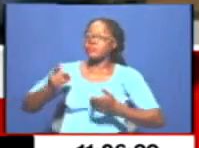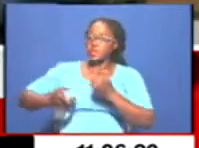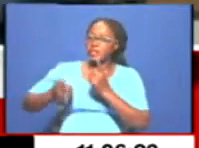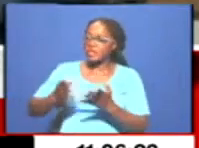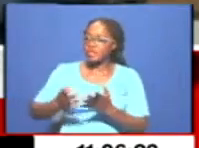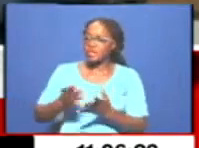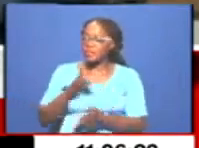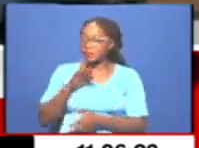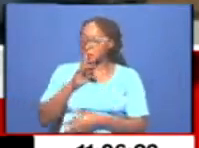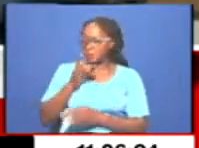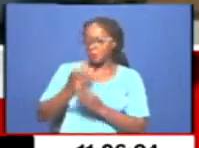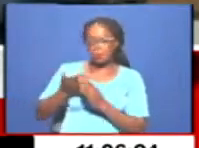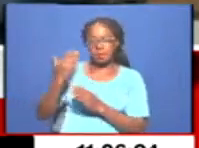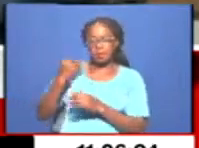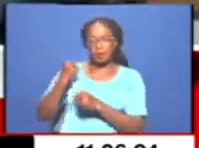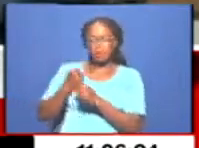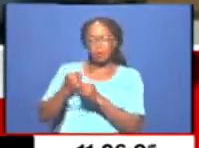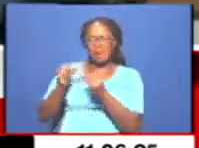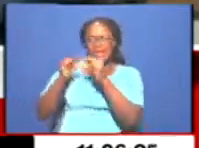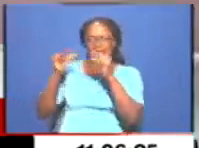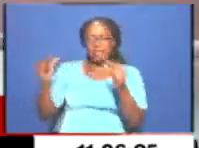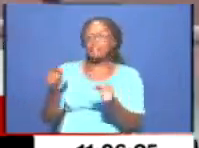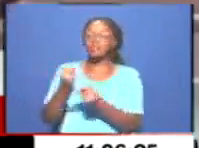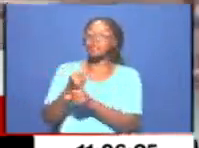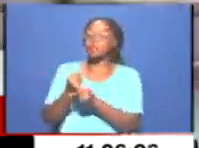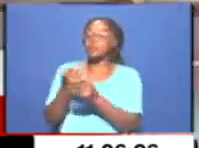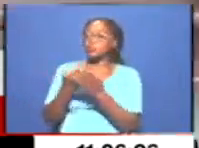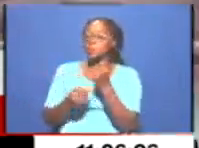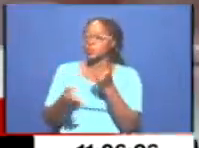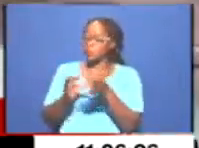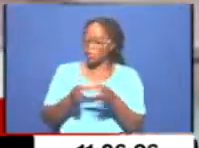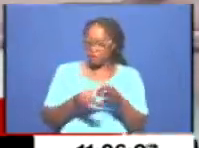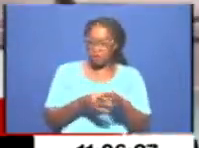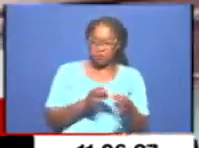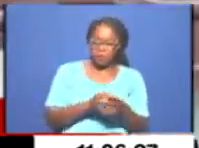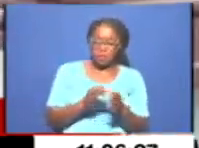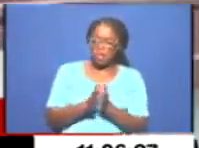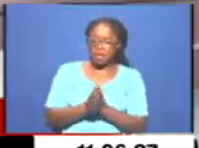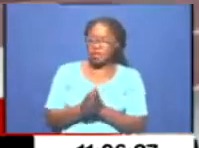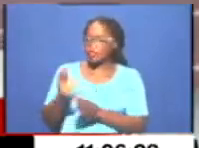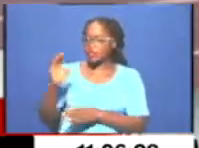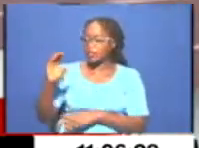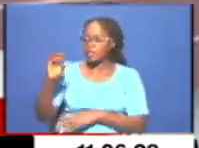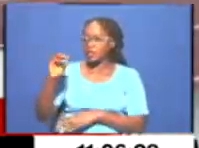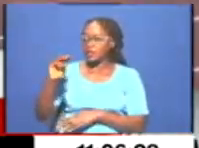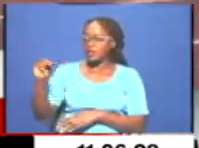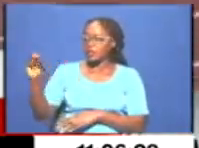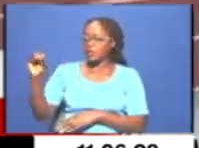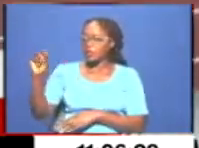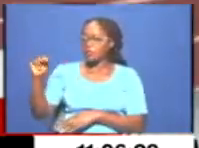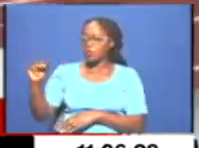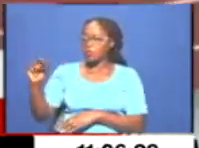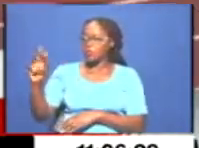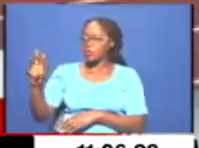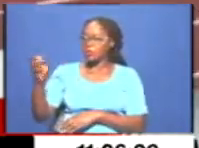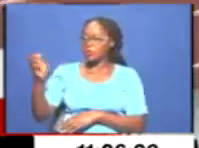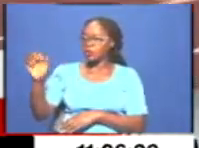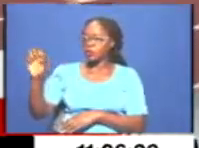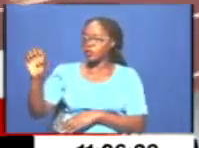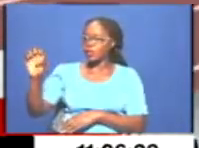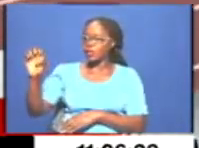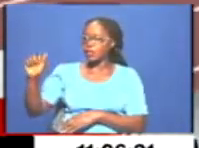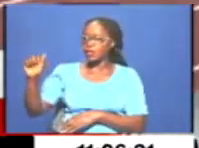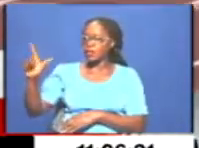in the back room done great work for both the Olympic and the Commonwealth movement. And we do not want that good work to